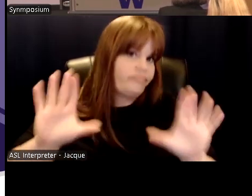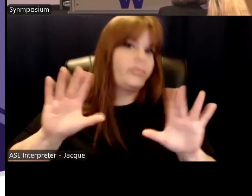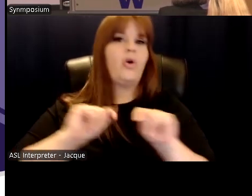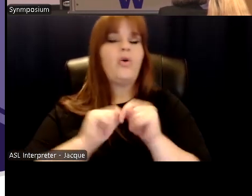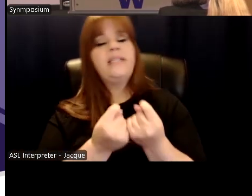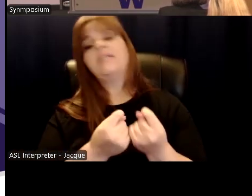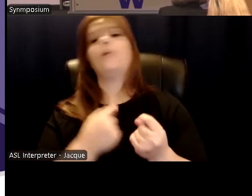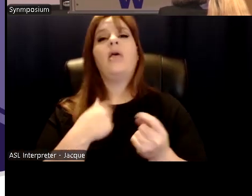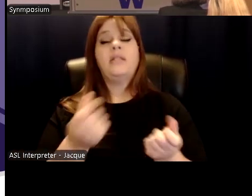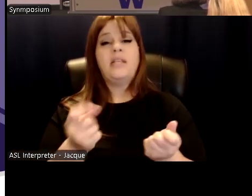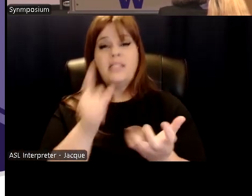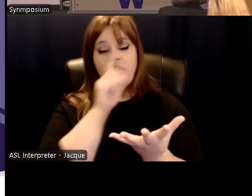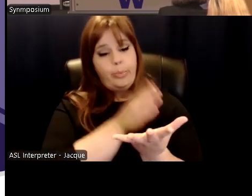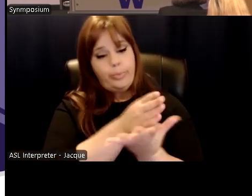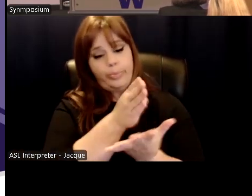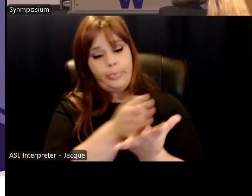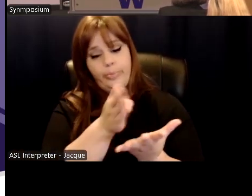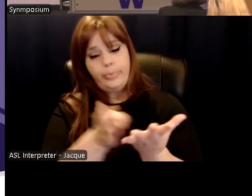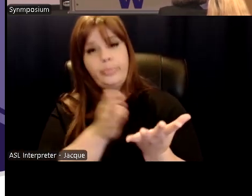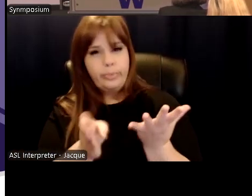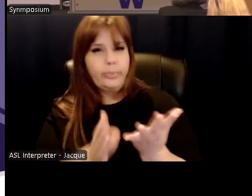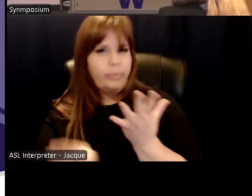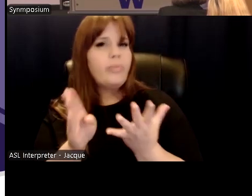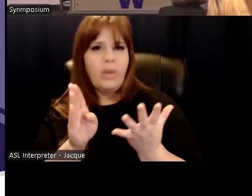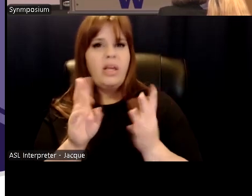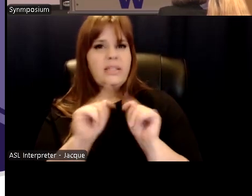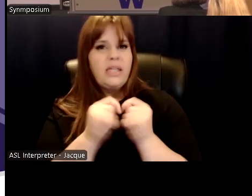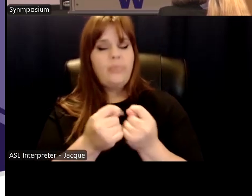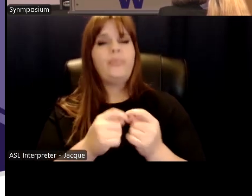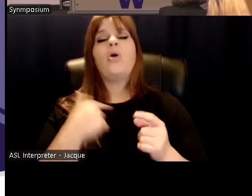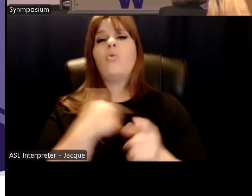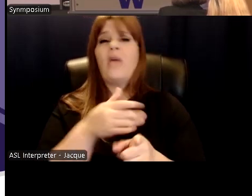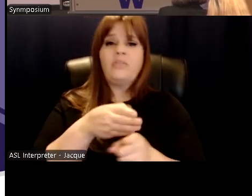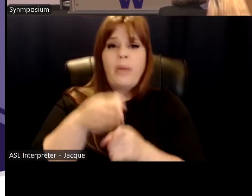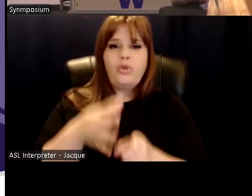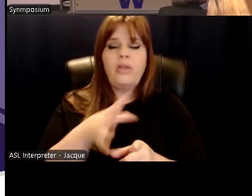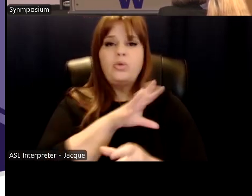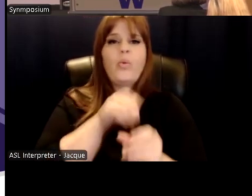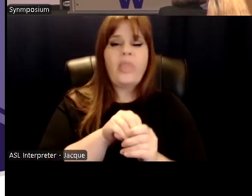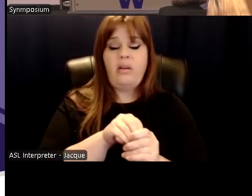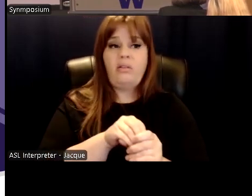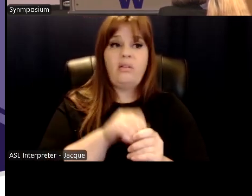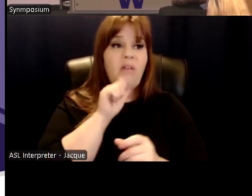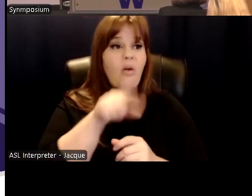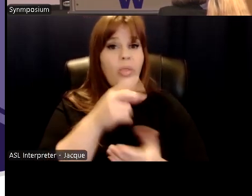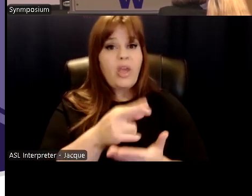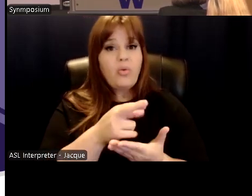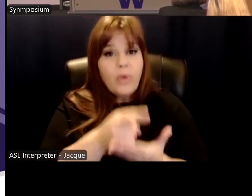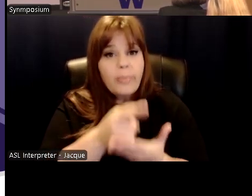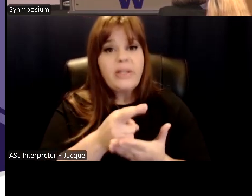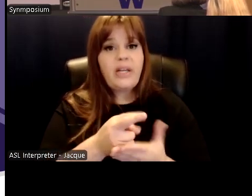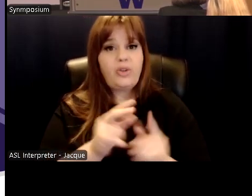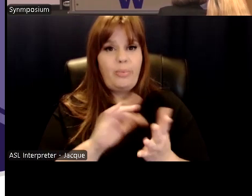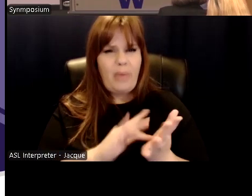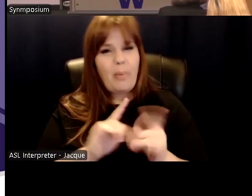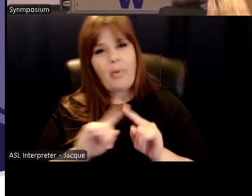a multidisciplinary team. We have specialists in not only rehabilitation medicine, but also